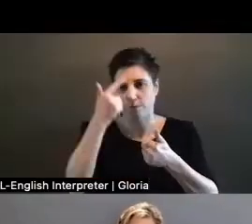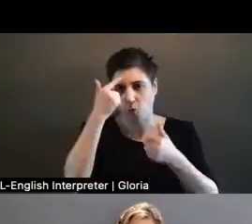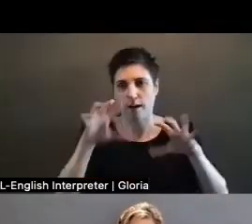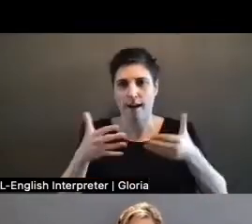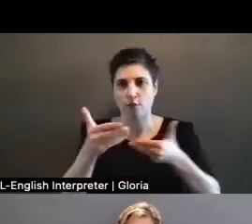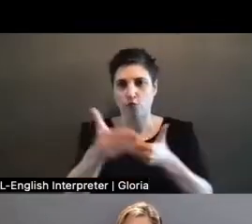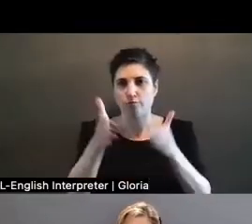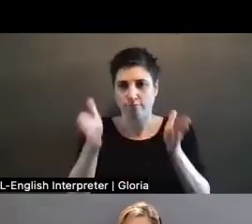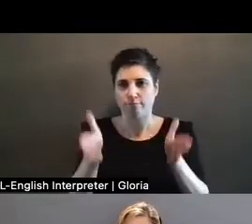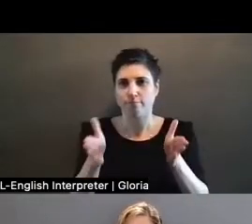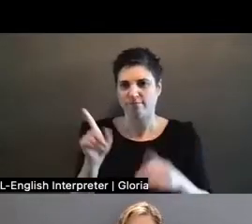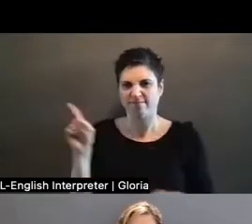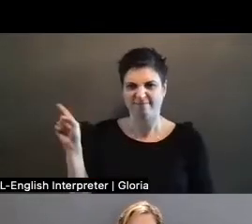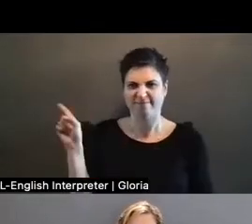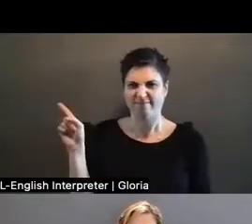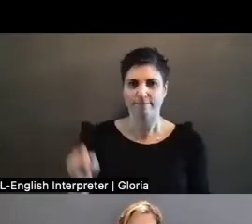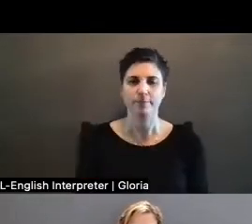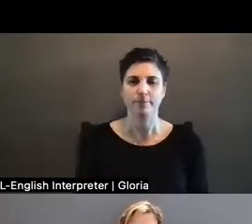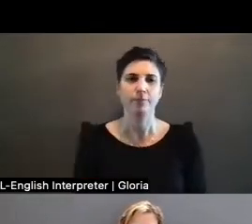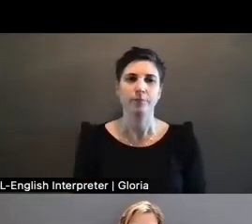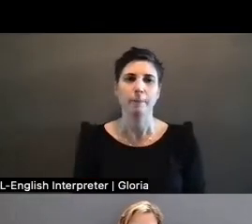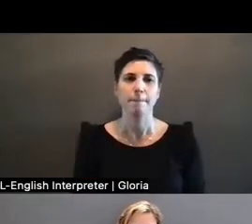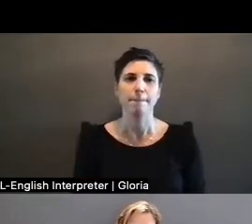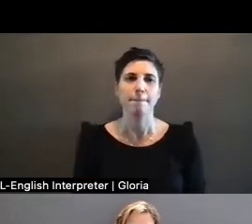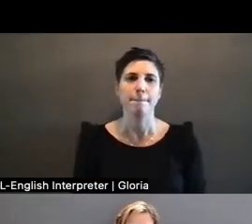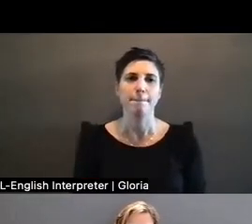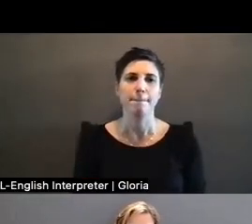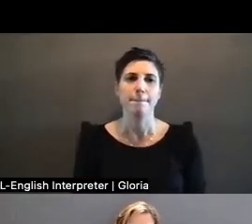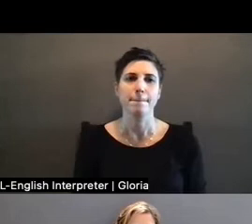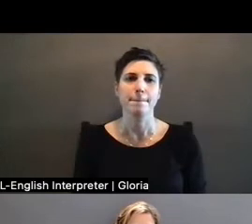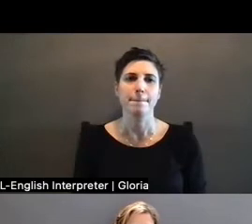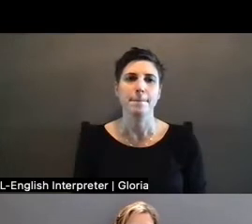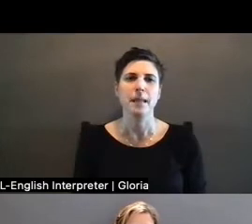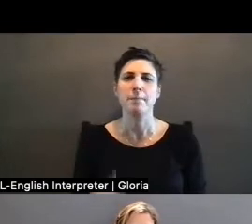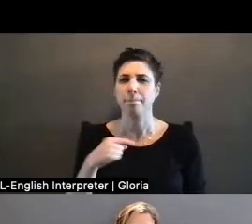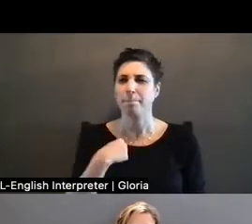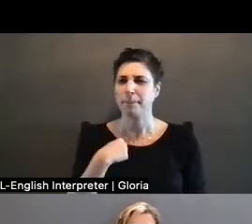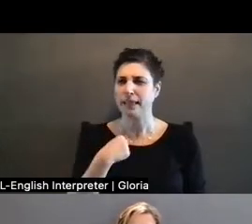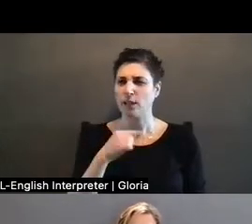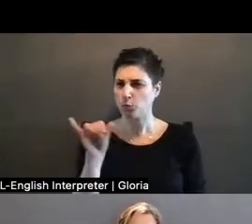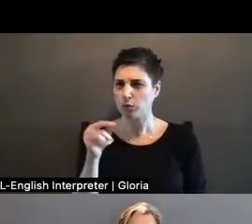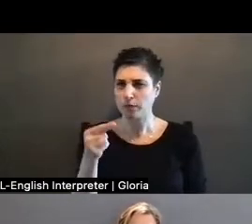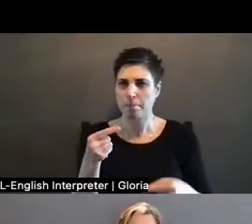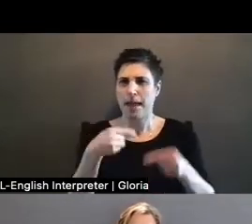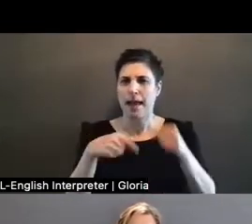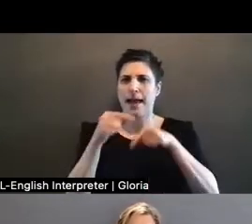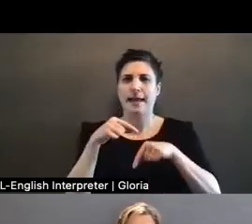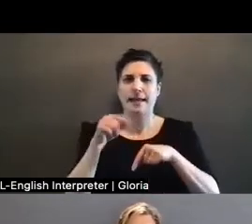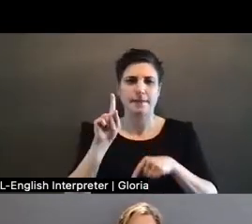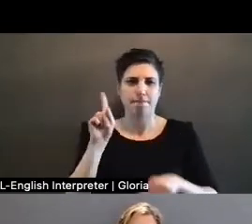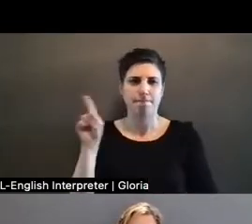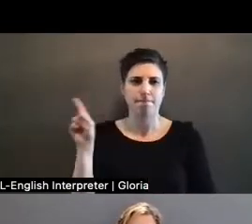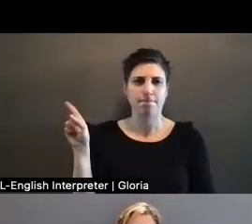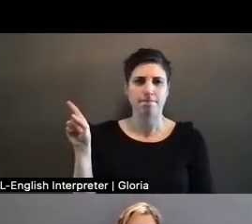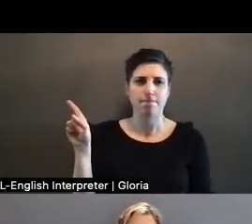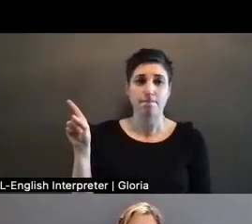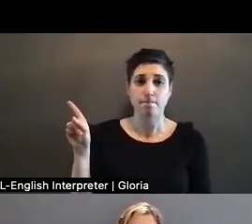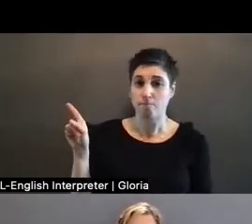just go back to Stephanie's slide as well around just to remind people of some of these